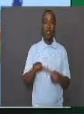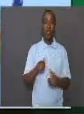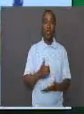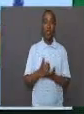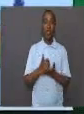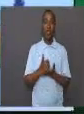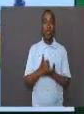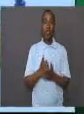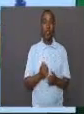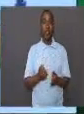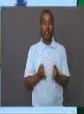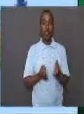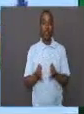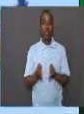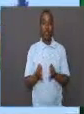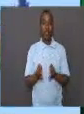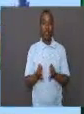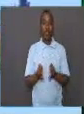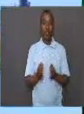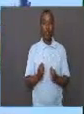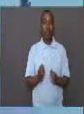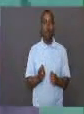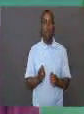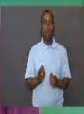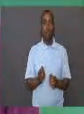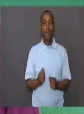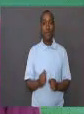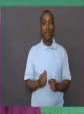be described by food chains.